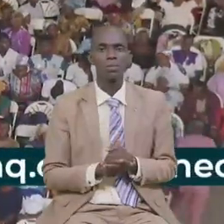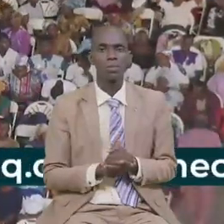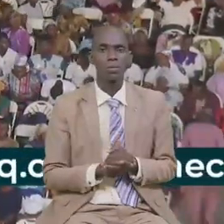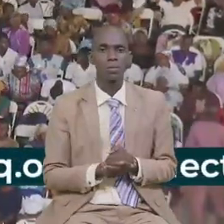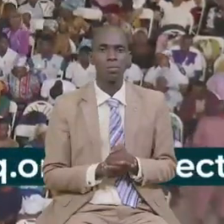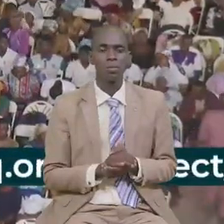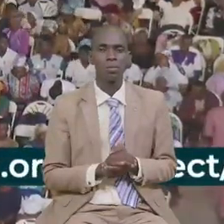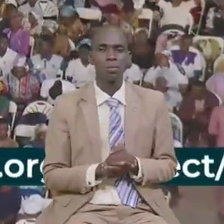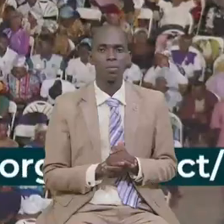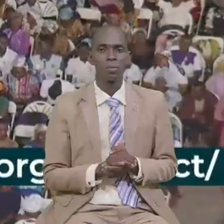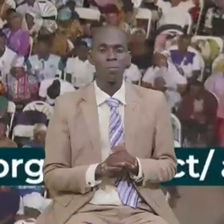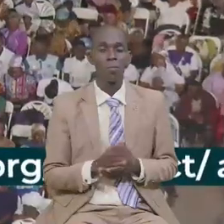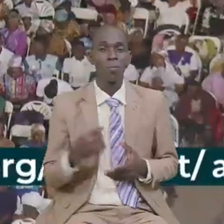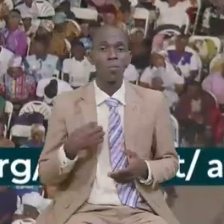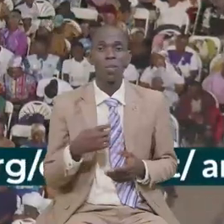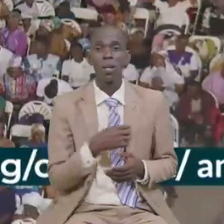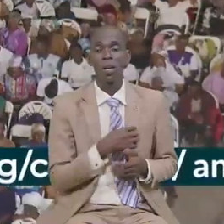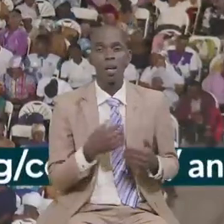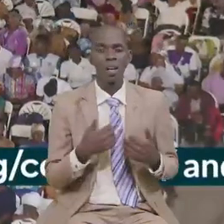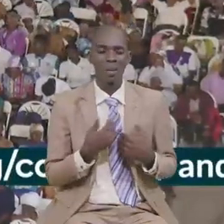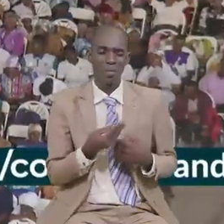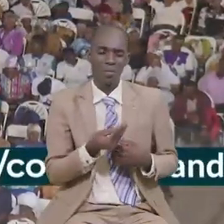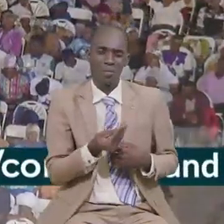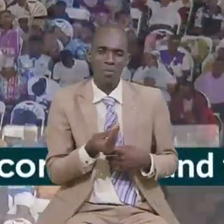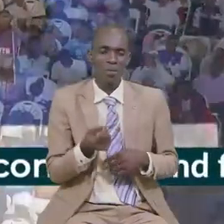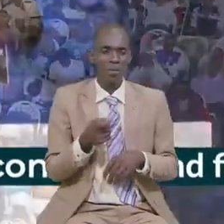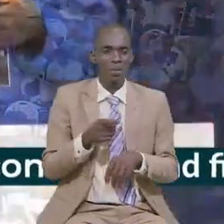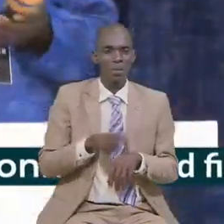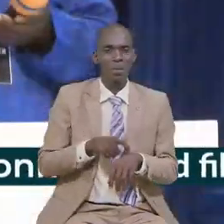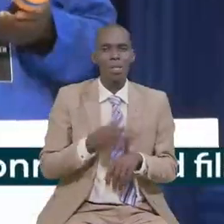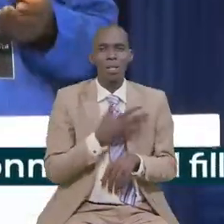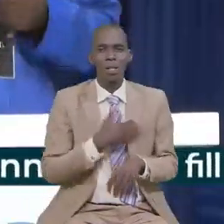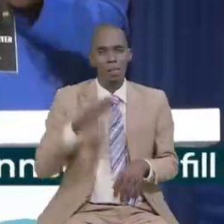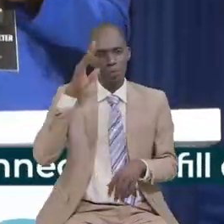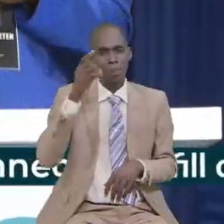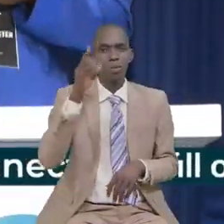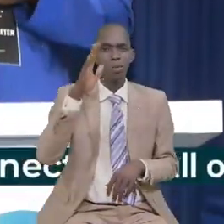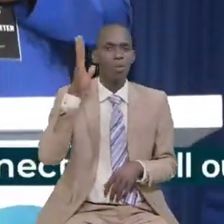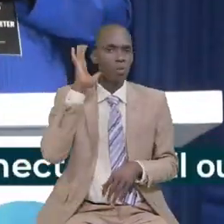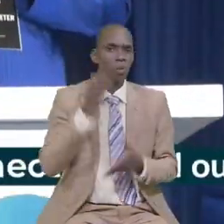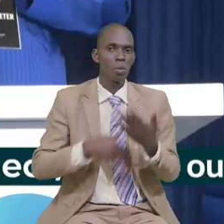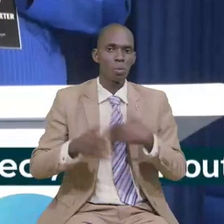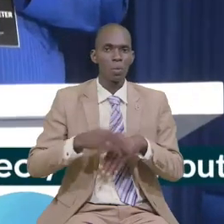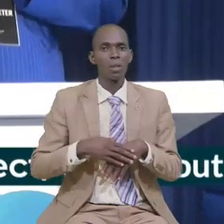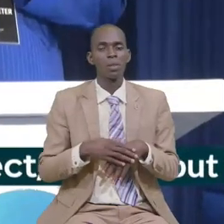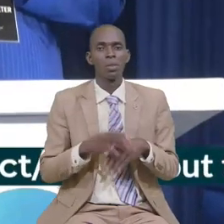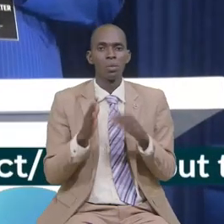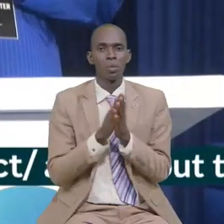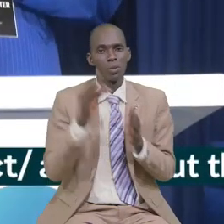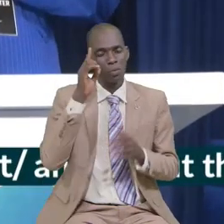We have few moments and the man of God will be coming up to pray for us. So we are going to use this time